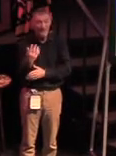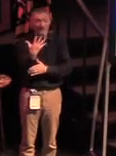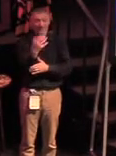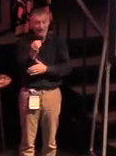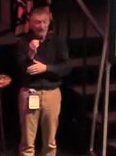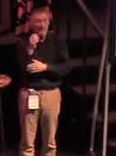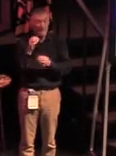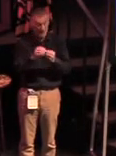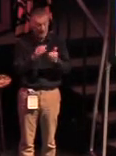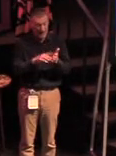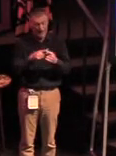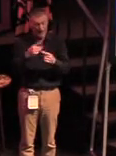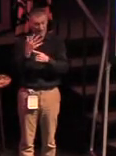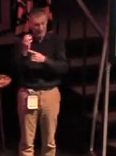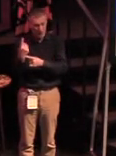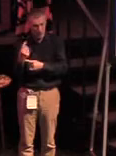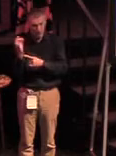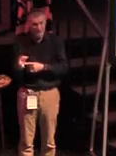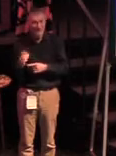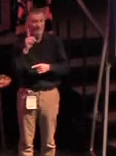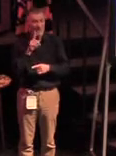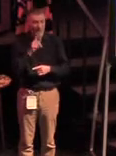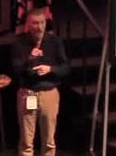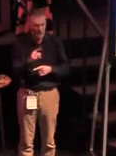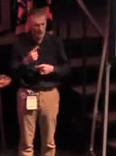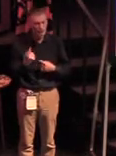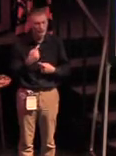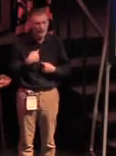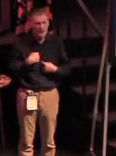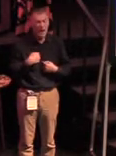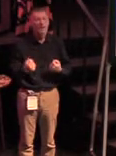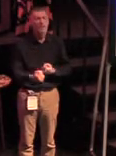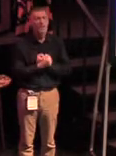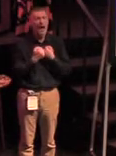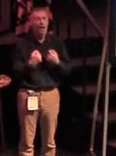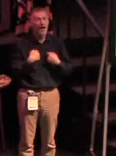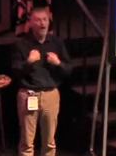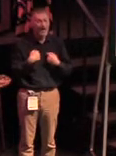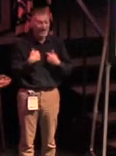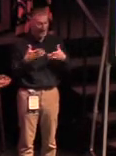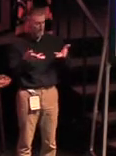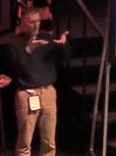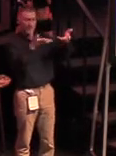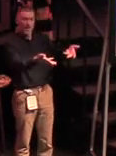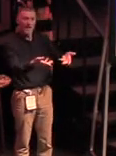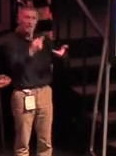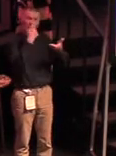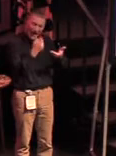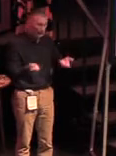were female. That's incredible. That's what happens when you put someone in a position of power and give them agency and